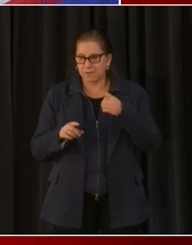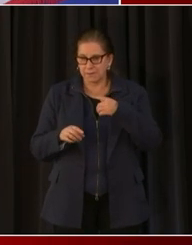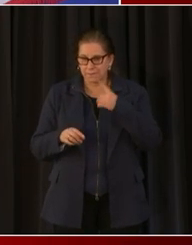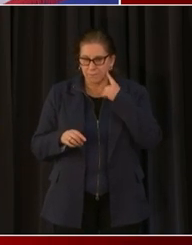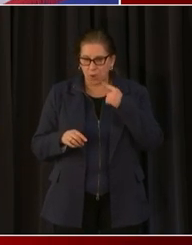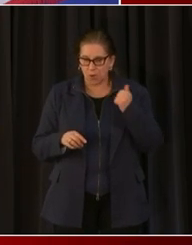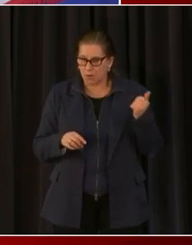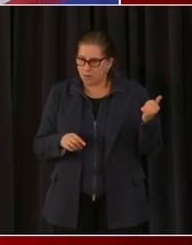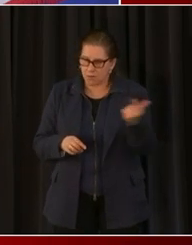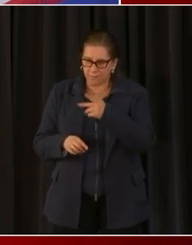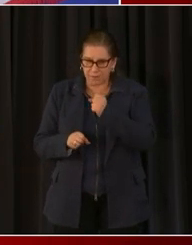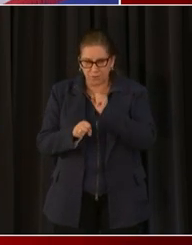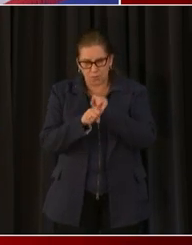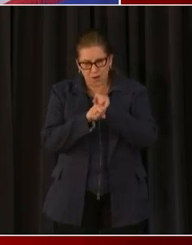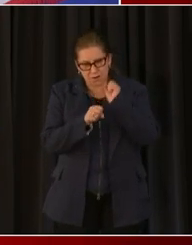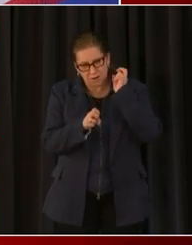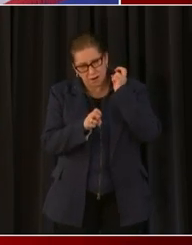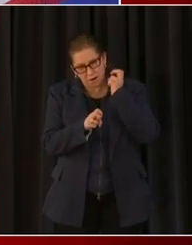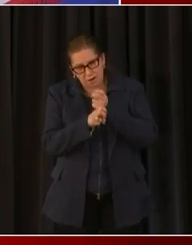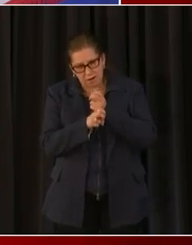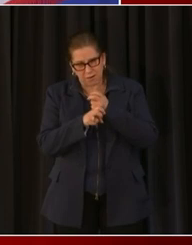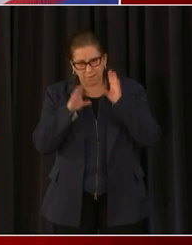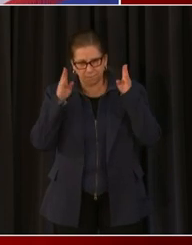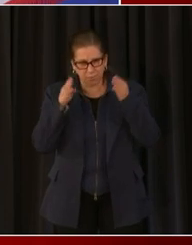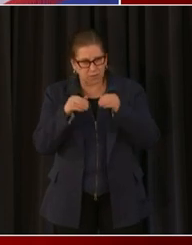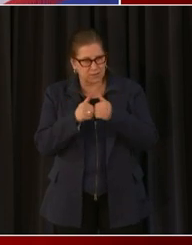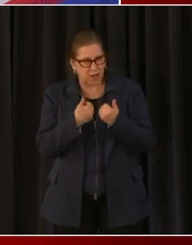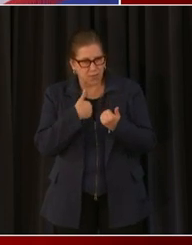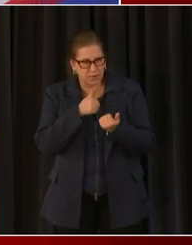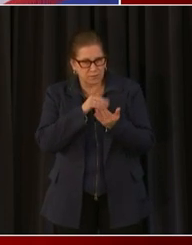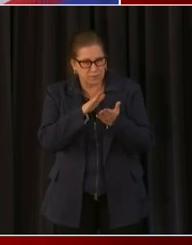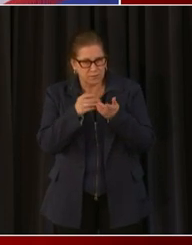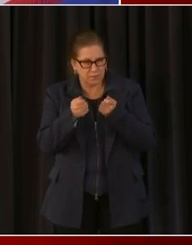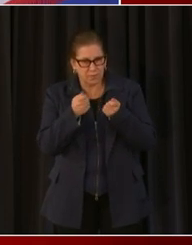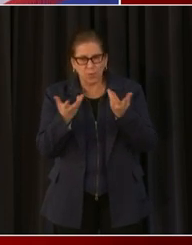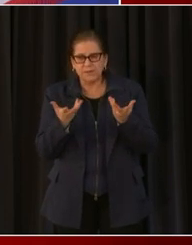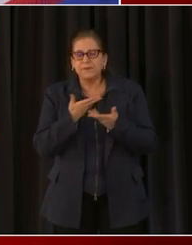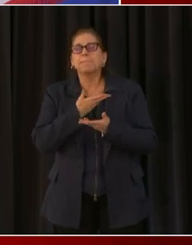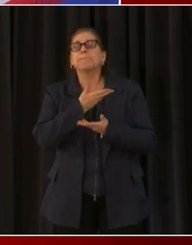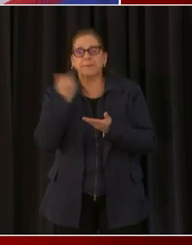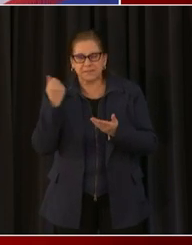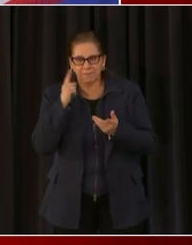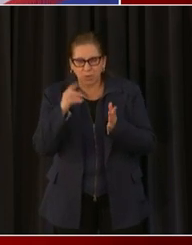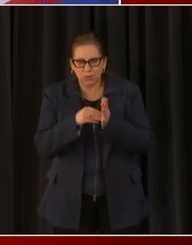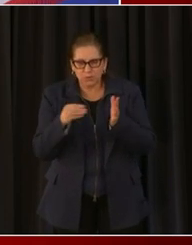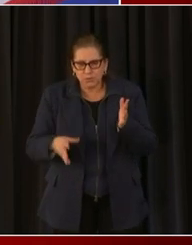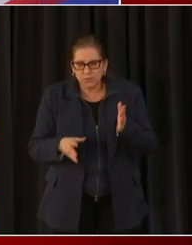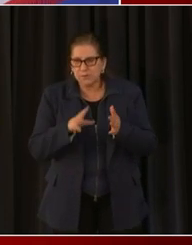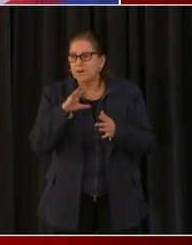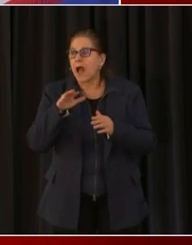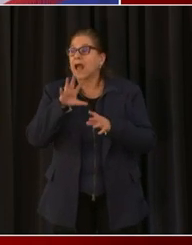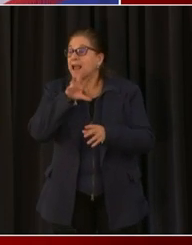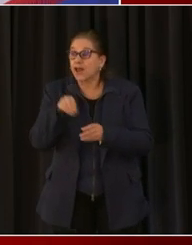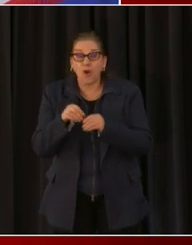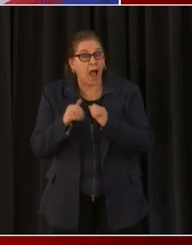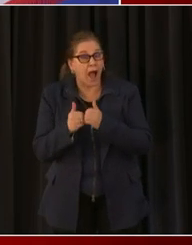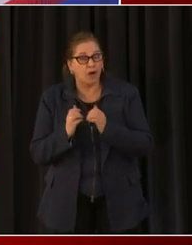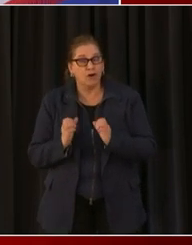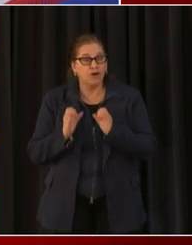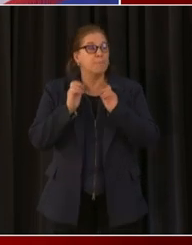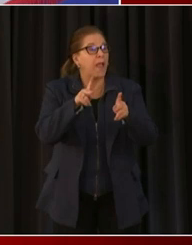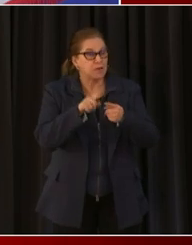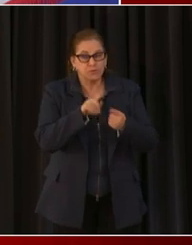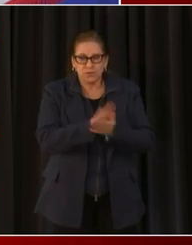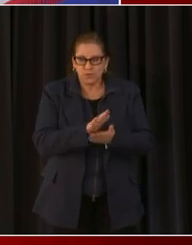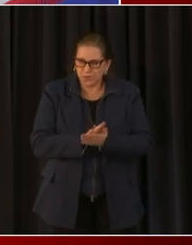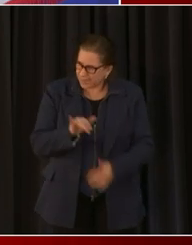very focused on how we can address the needs of students, including getting them back in the classroom. So